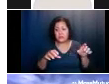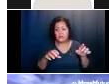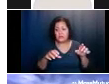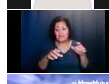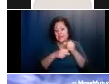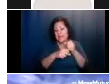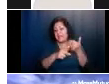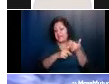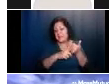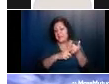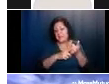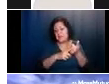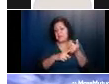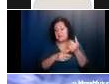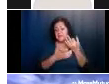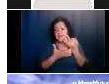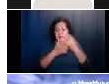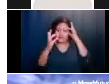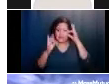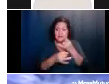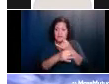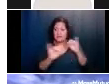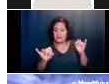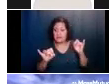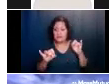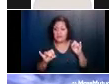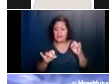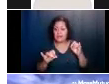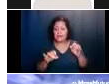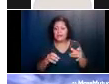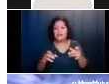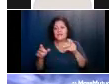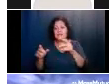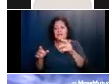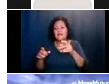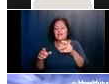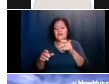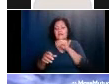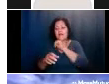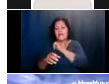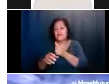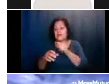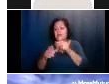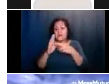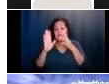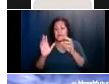decisions, that beneficiary and authorized representative can basically be the same person.